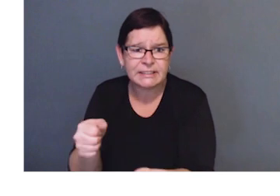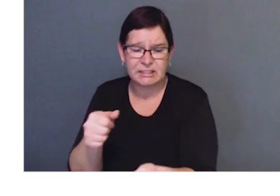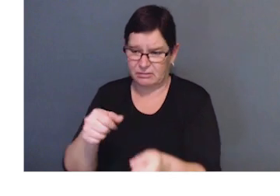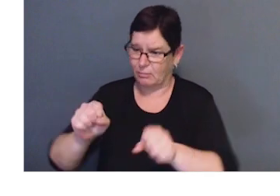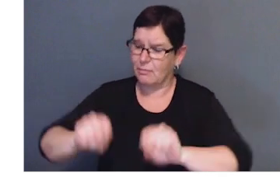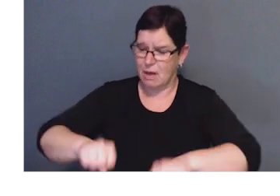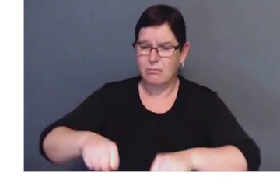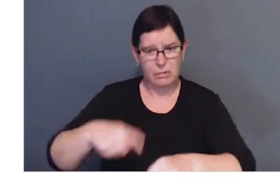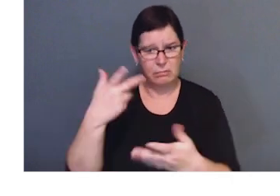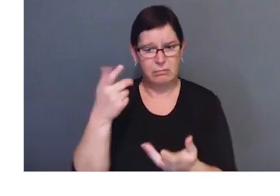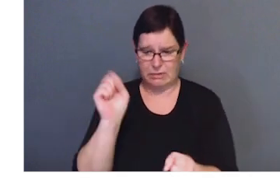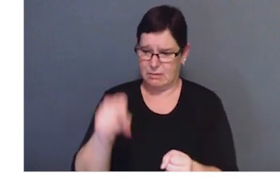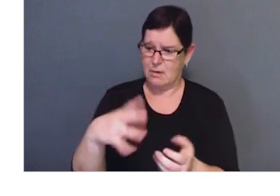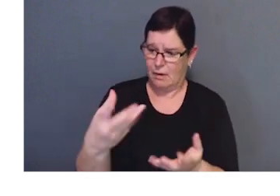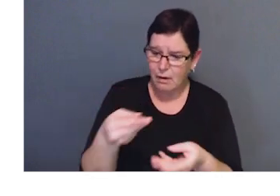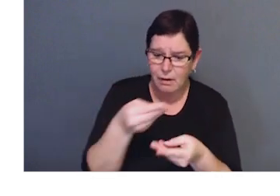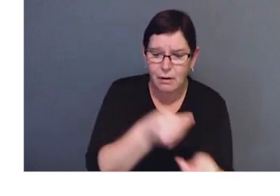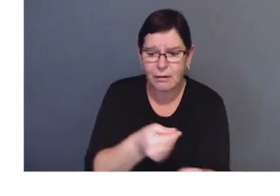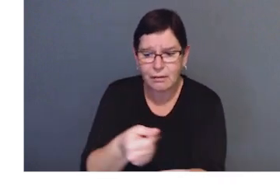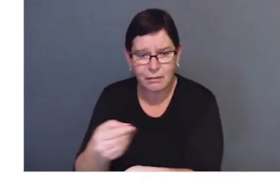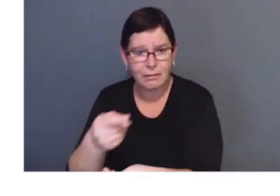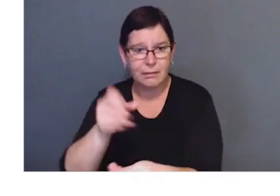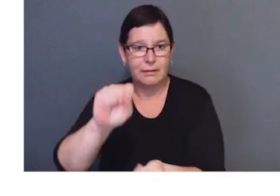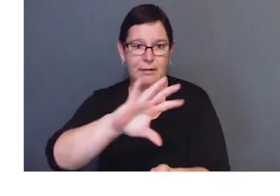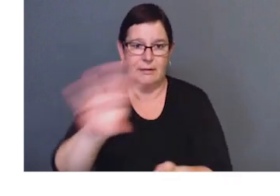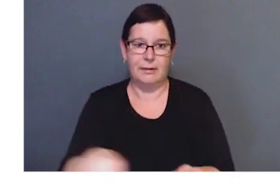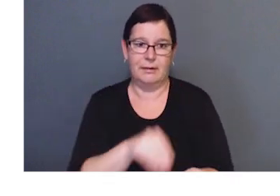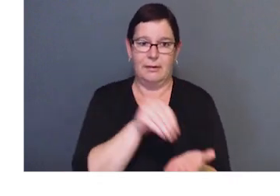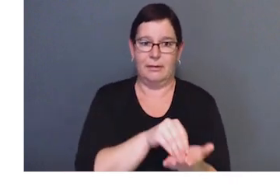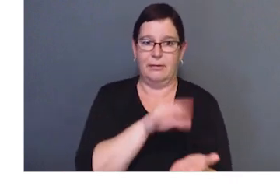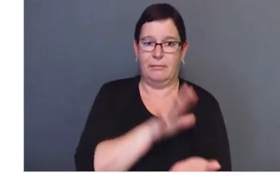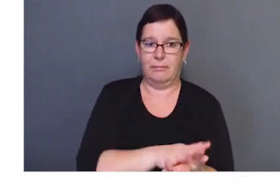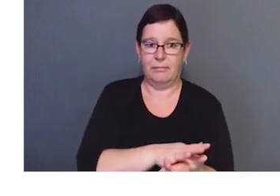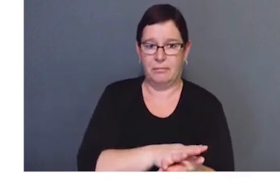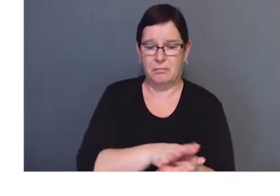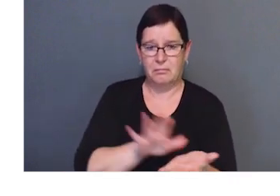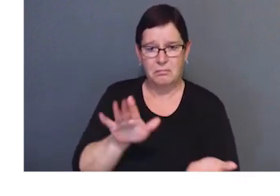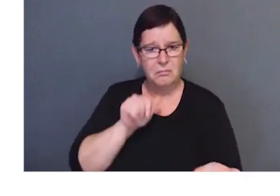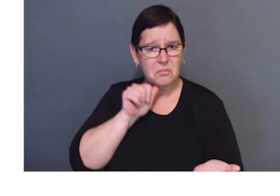to be approved for the DTC in order to be eligible to claim this deduction.